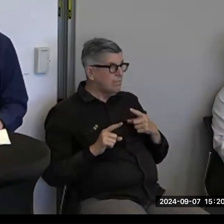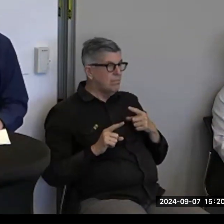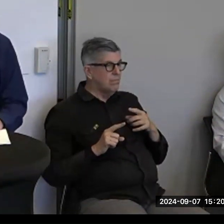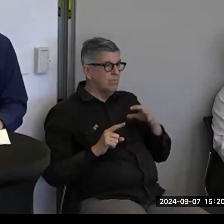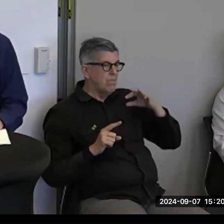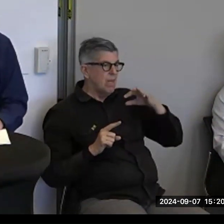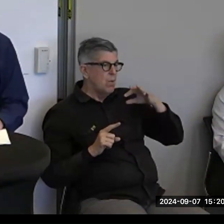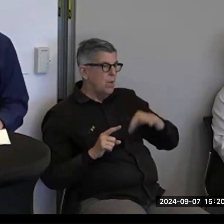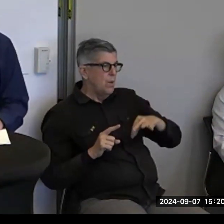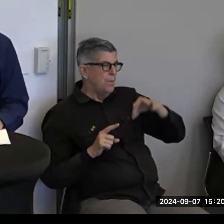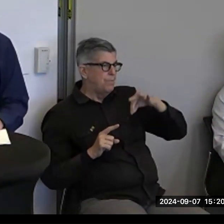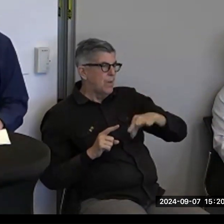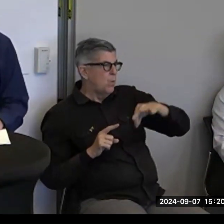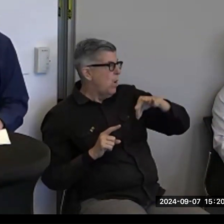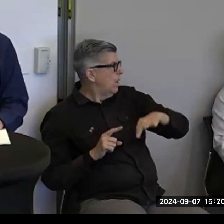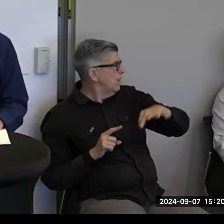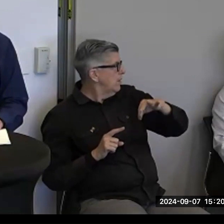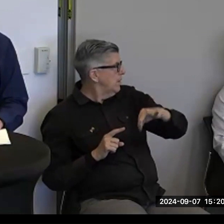to